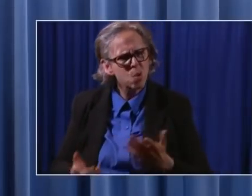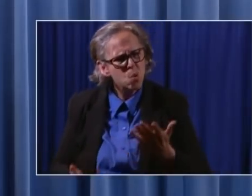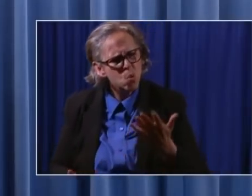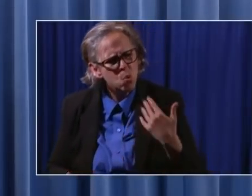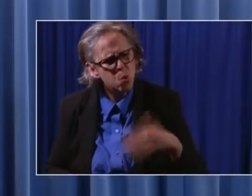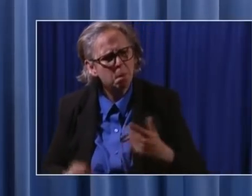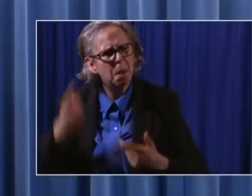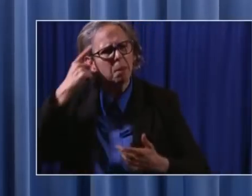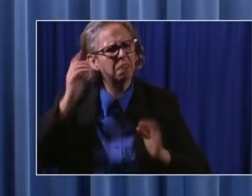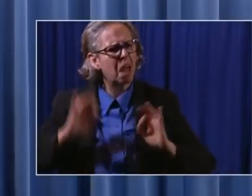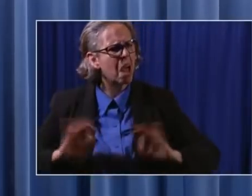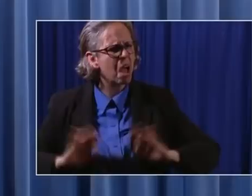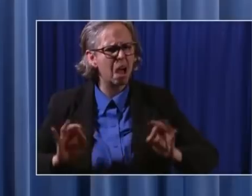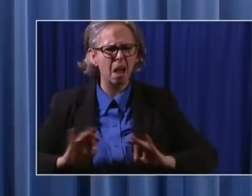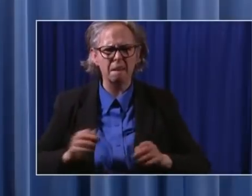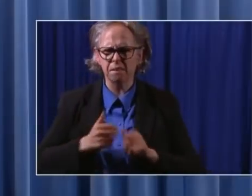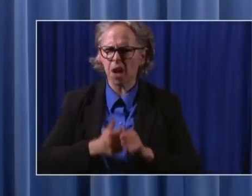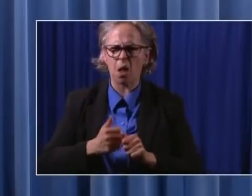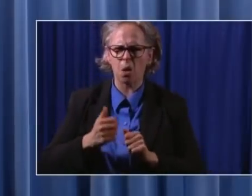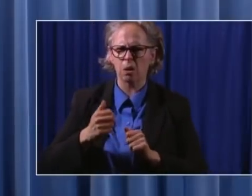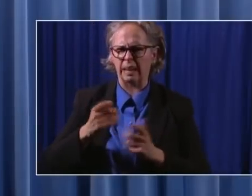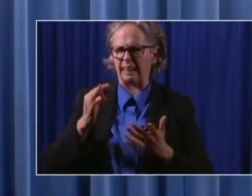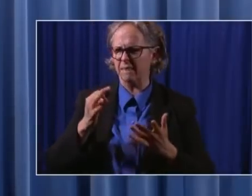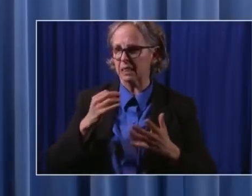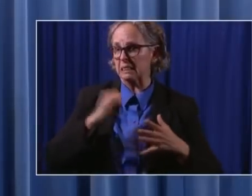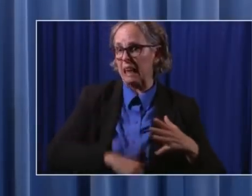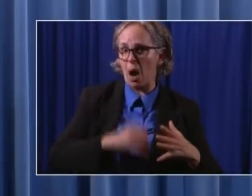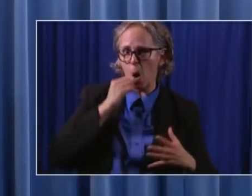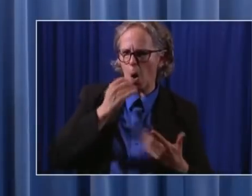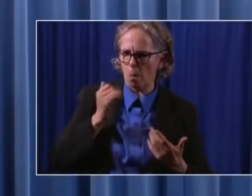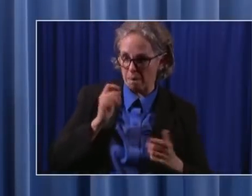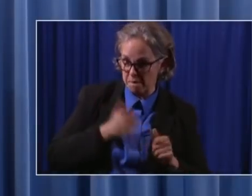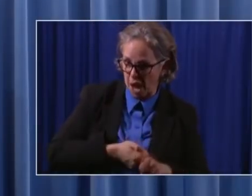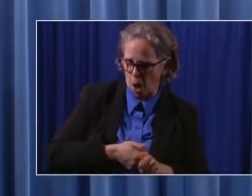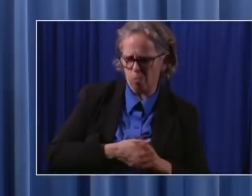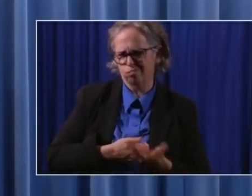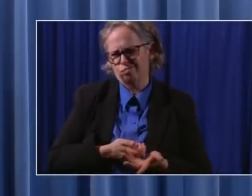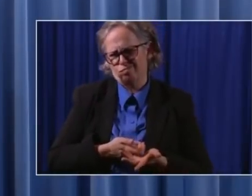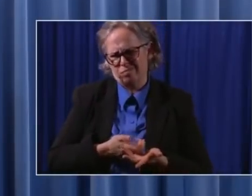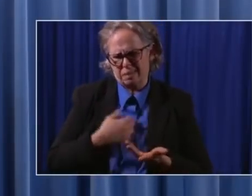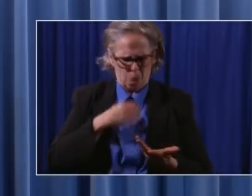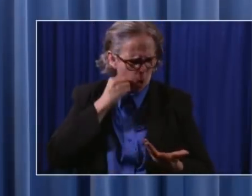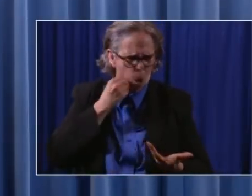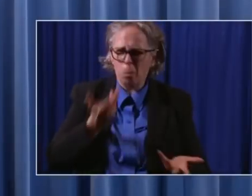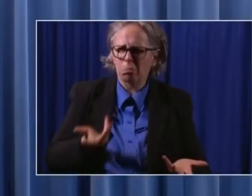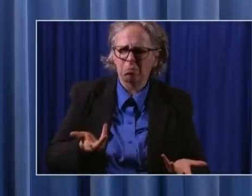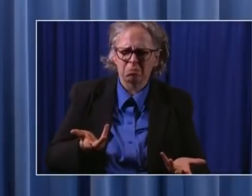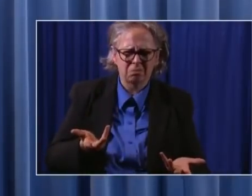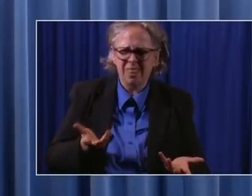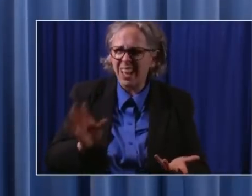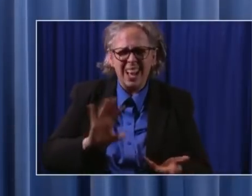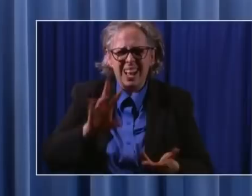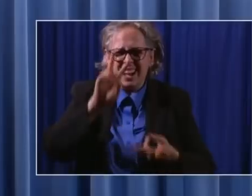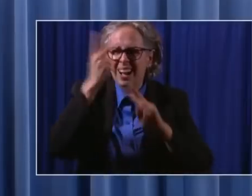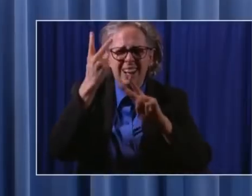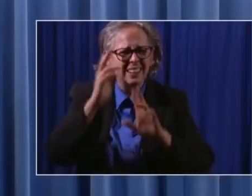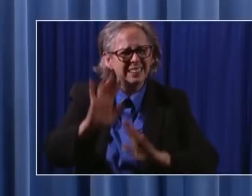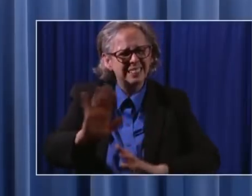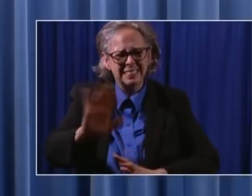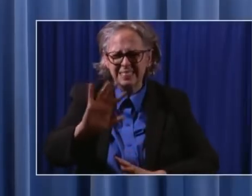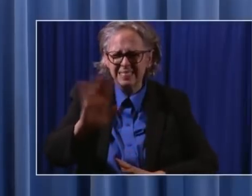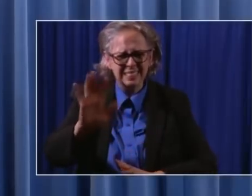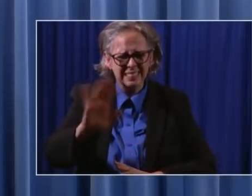order, and I don't have to do it. And so what we're really asking people to think about is, don't think so much about what the order